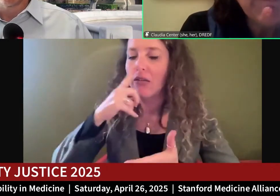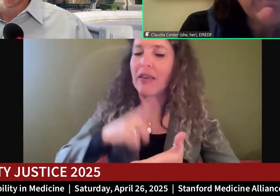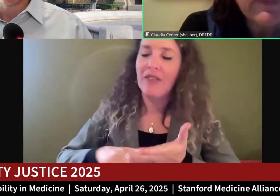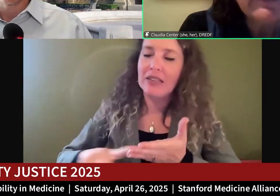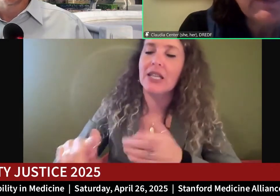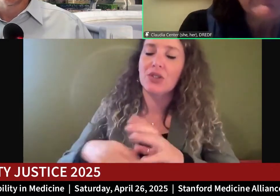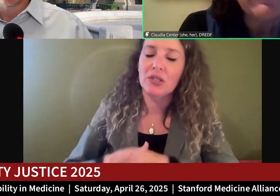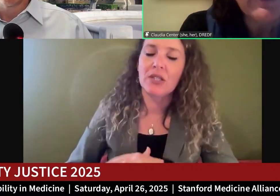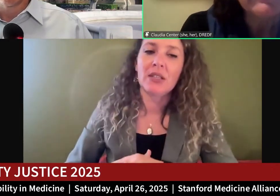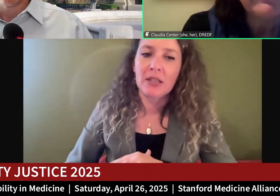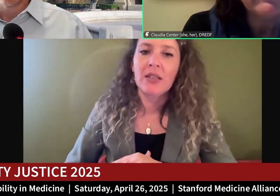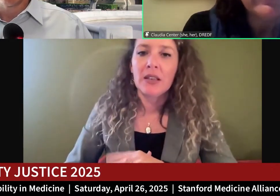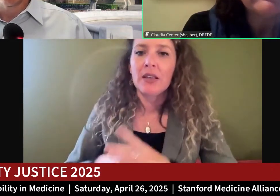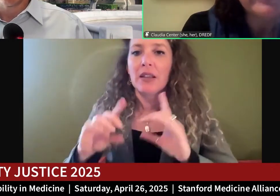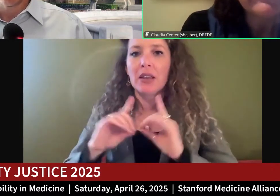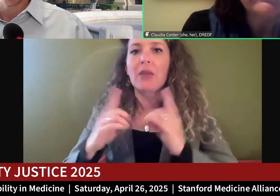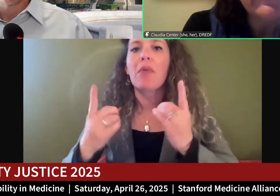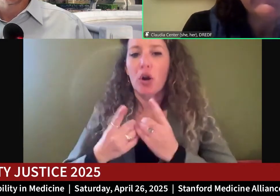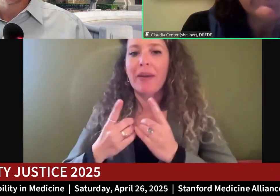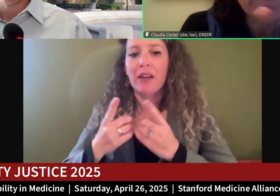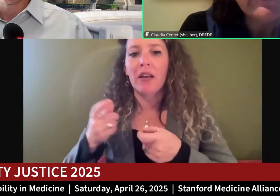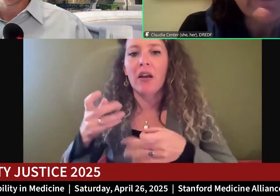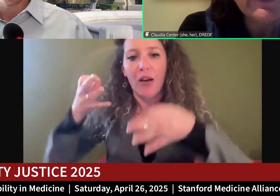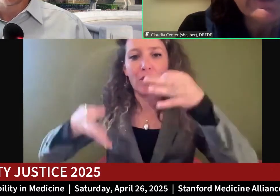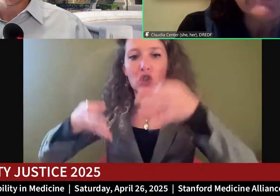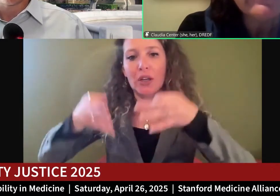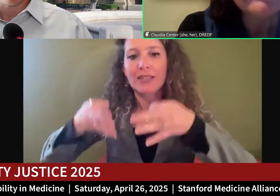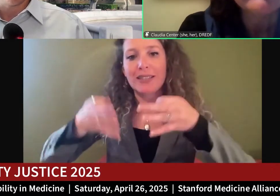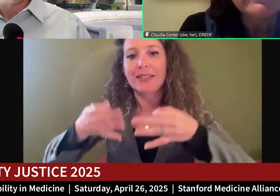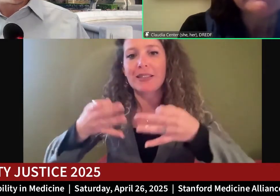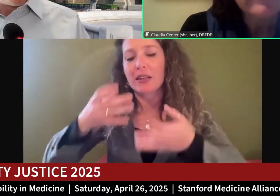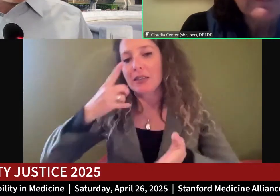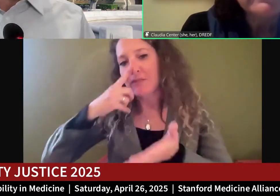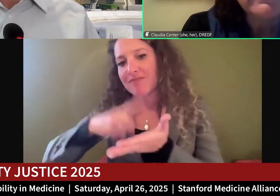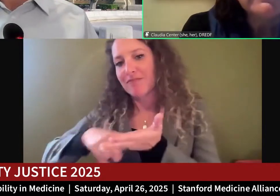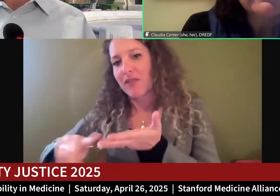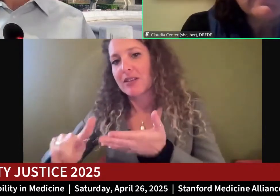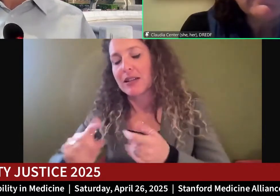stage. The Department of Justice is looking at it.